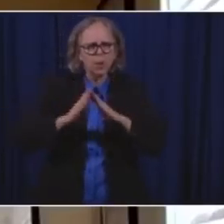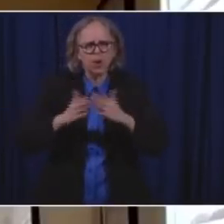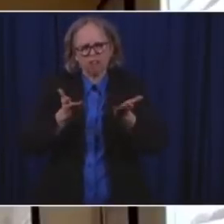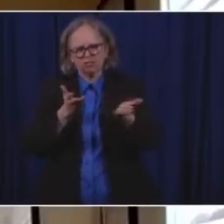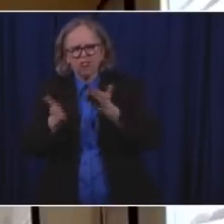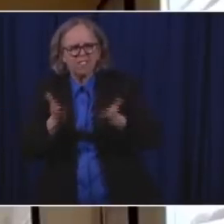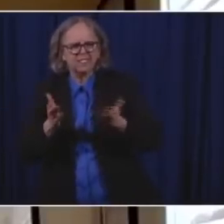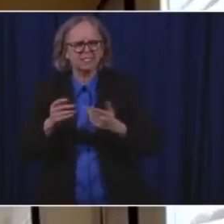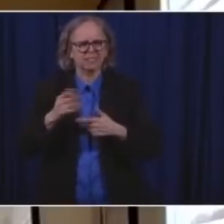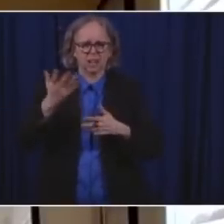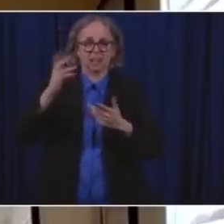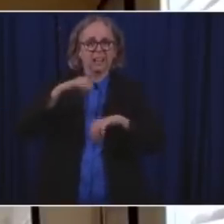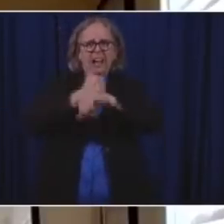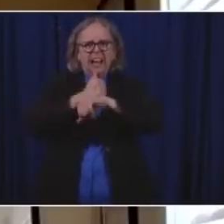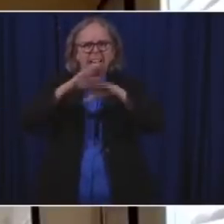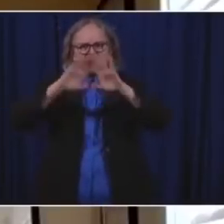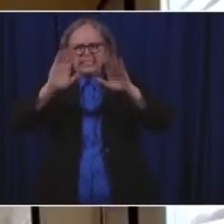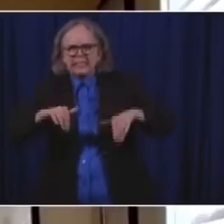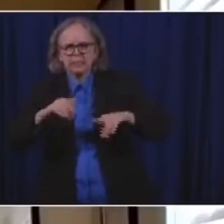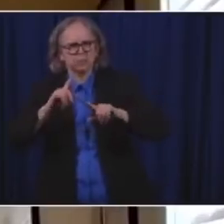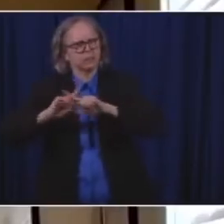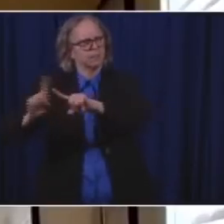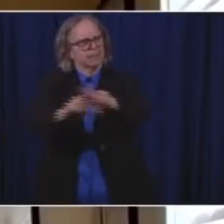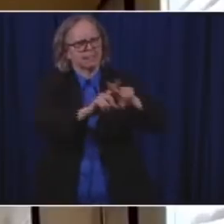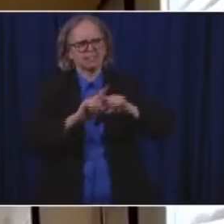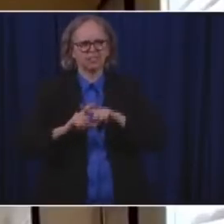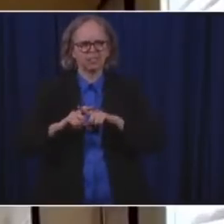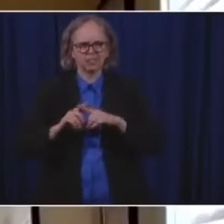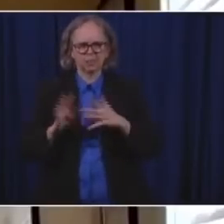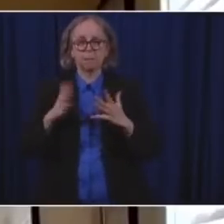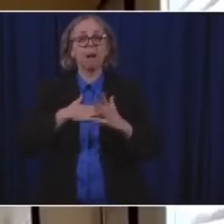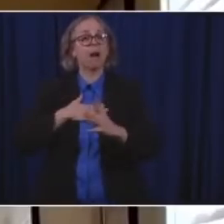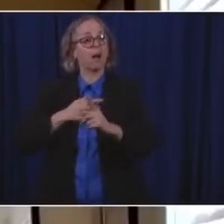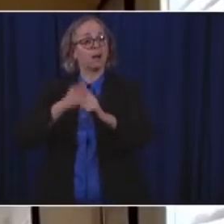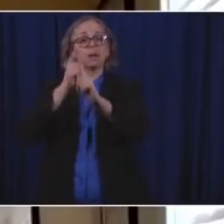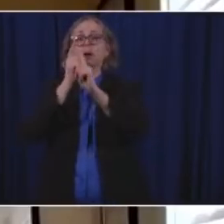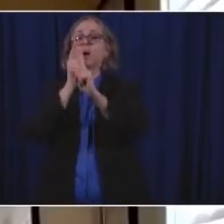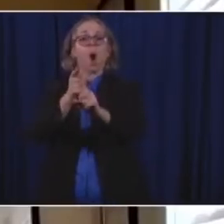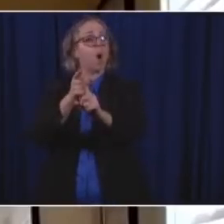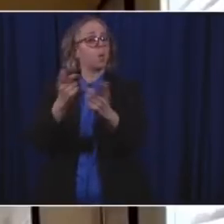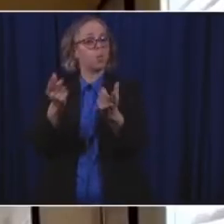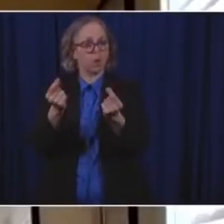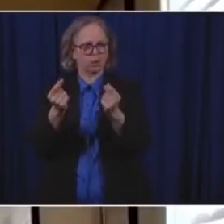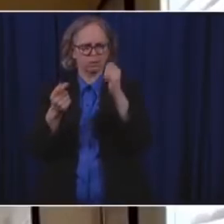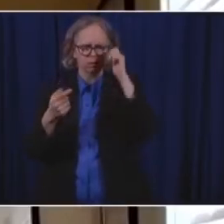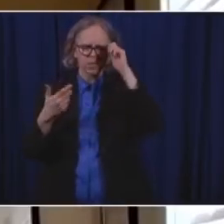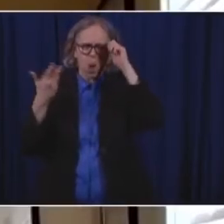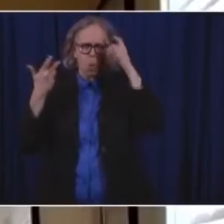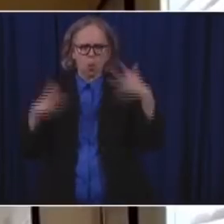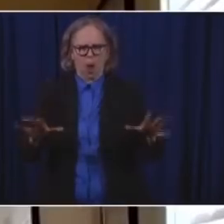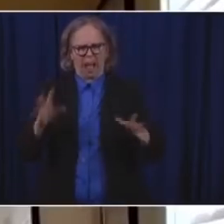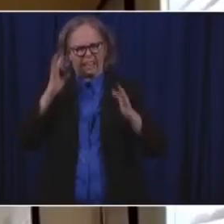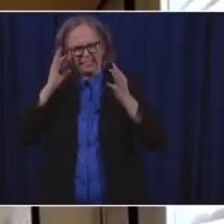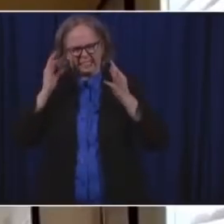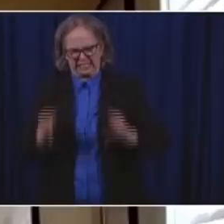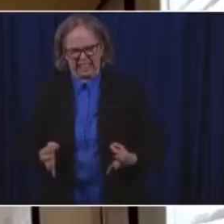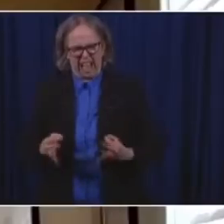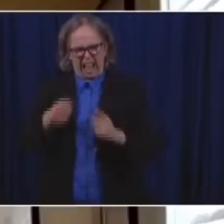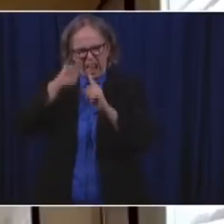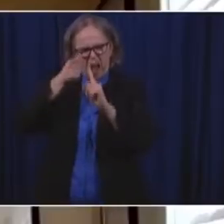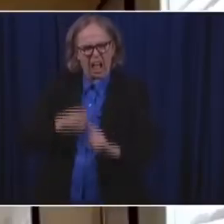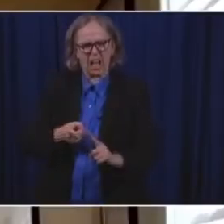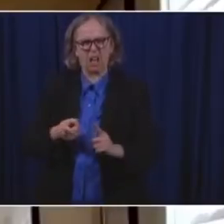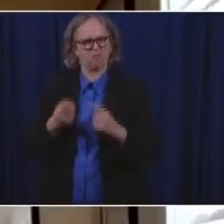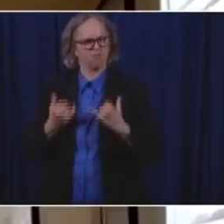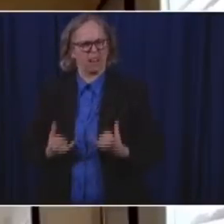different. So our aim was not to over-engineer how they would approach this, but to ask them, following